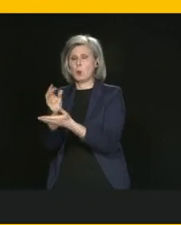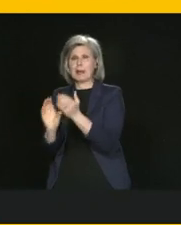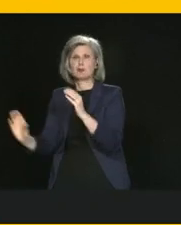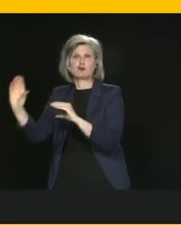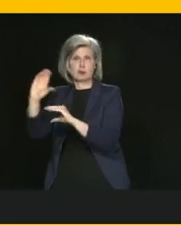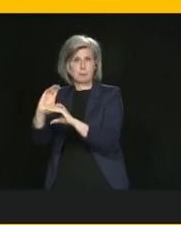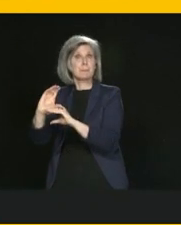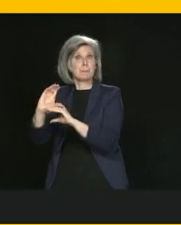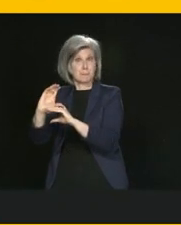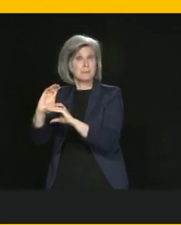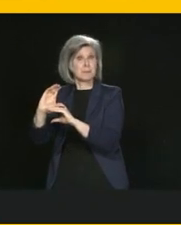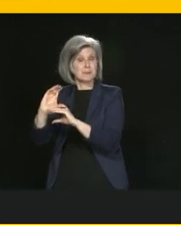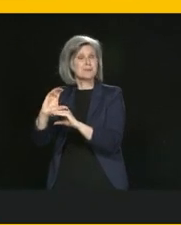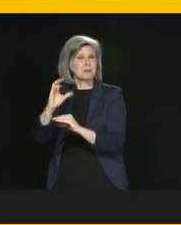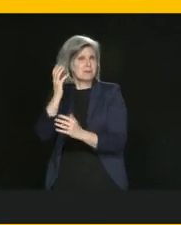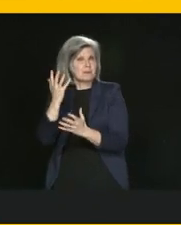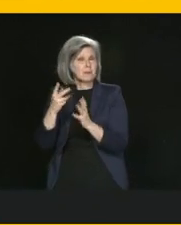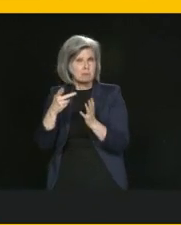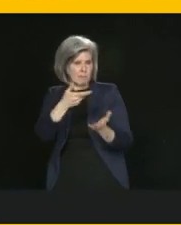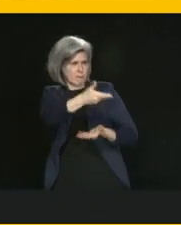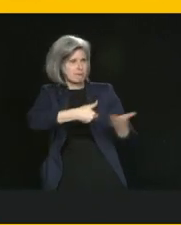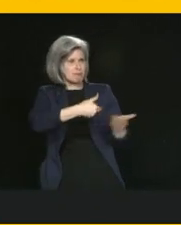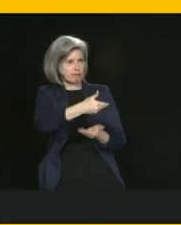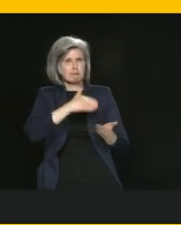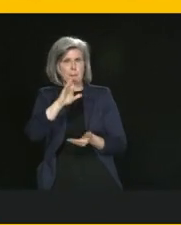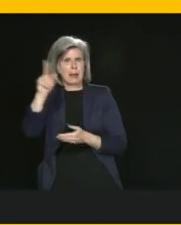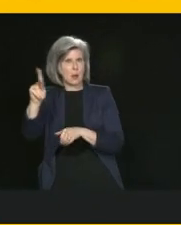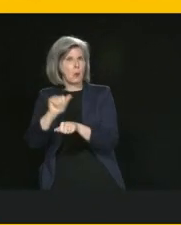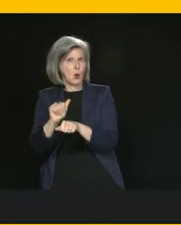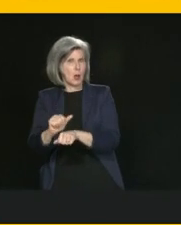la projection? Question. What is your...